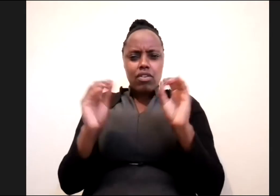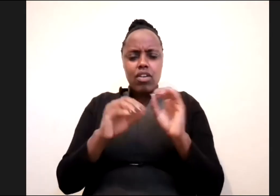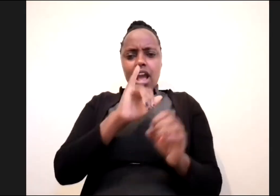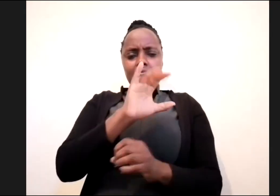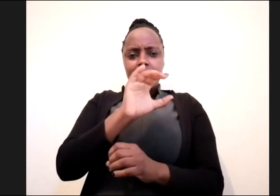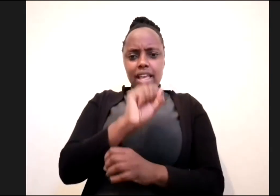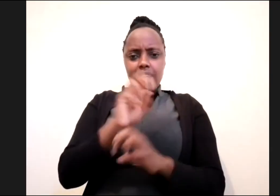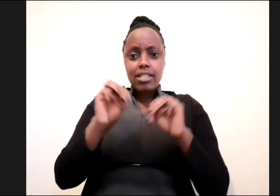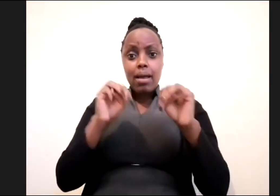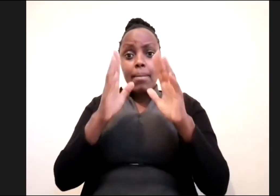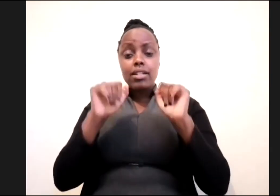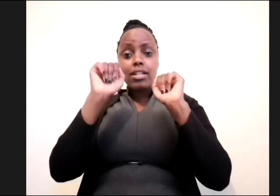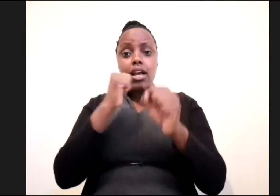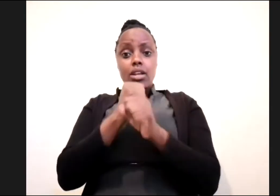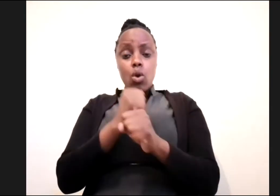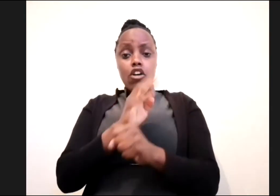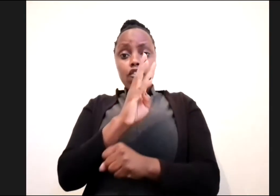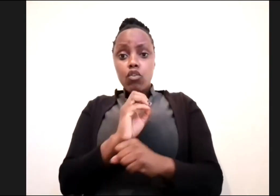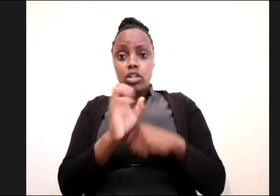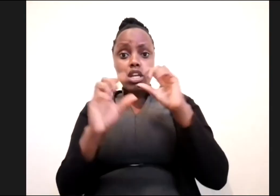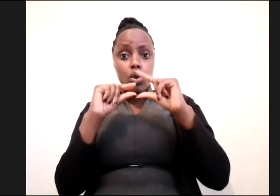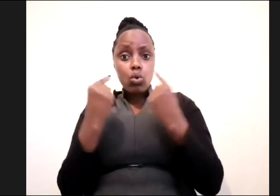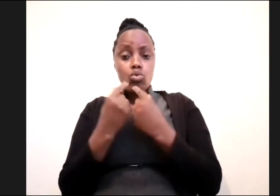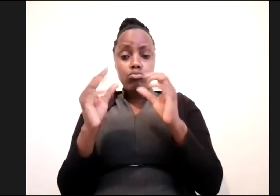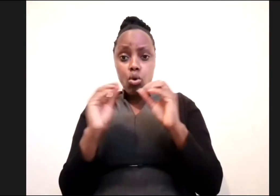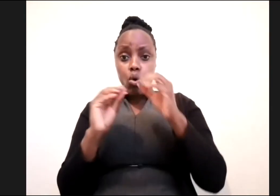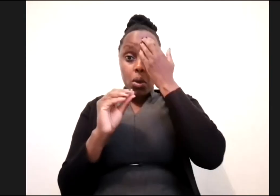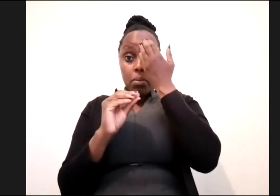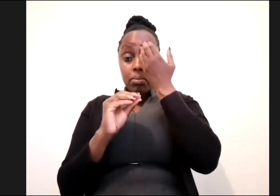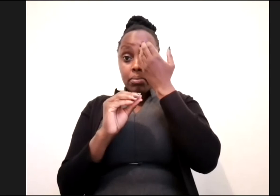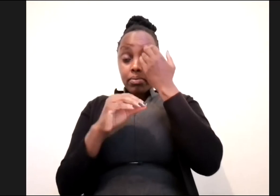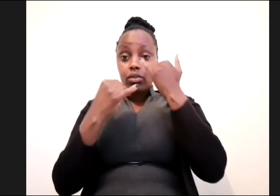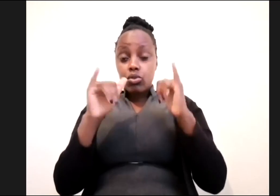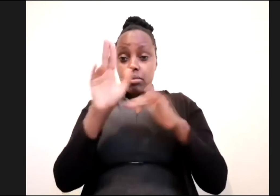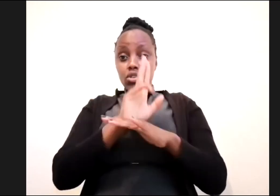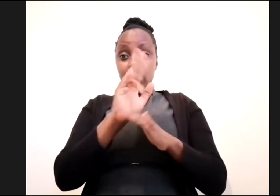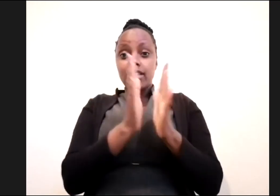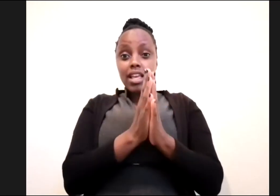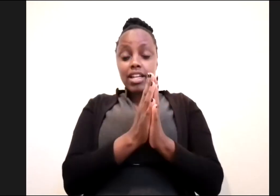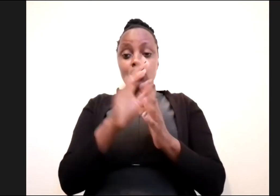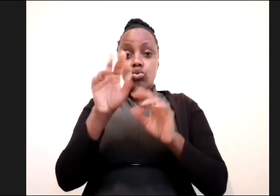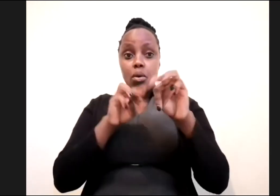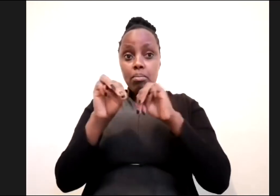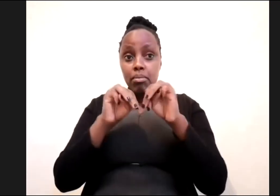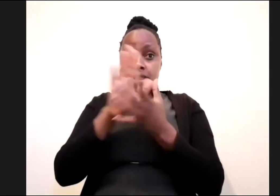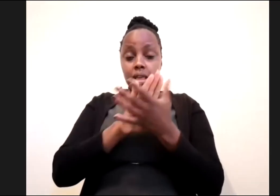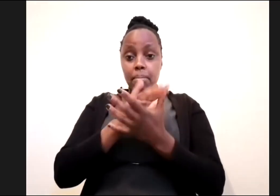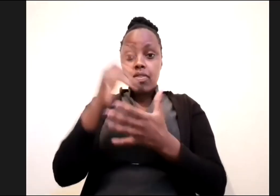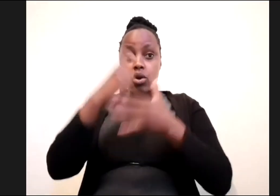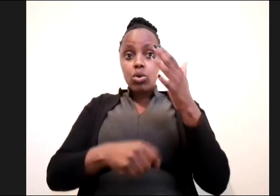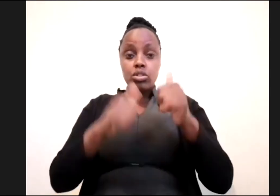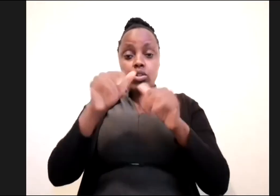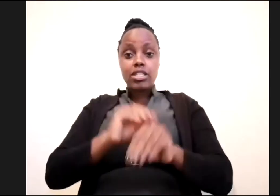work for two groups and in order to mutualize also maybe some costs, but which is clear in terms